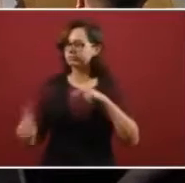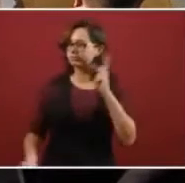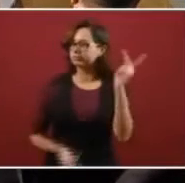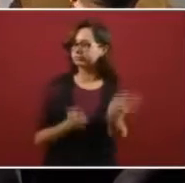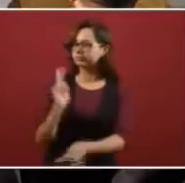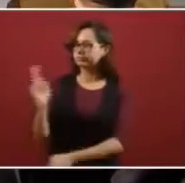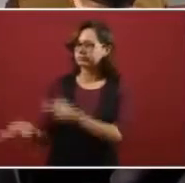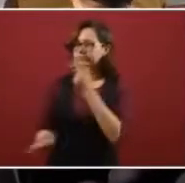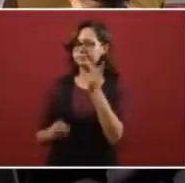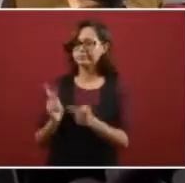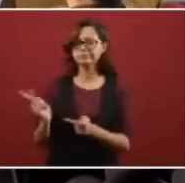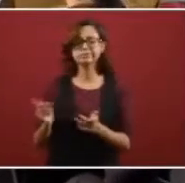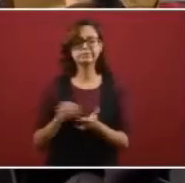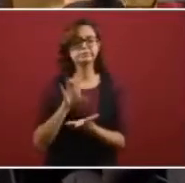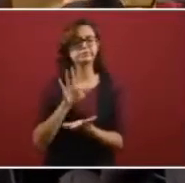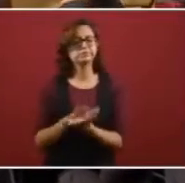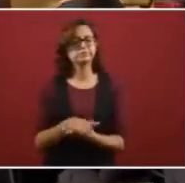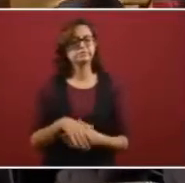citizen consults,